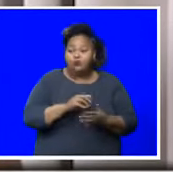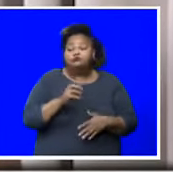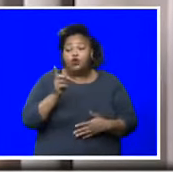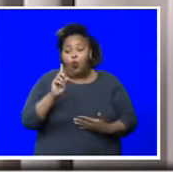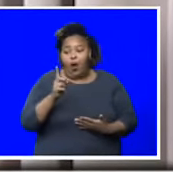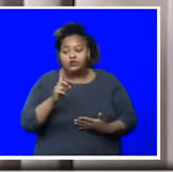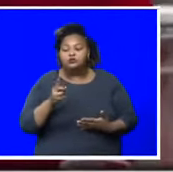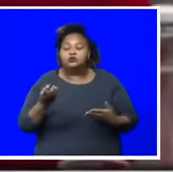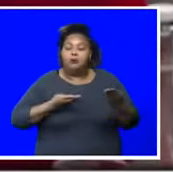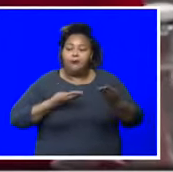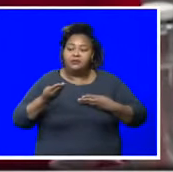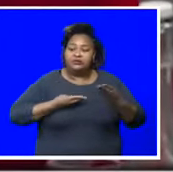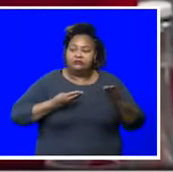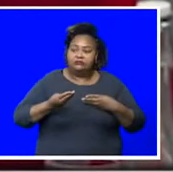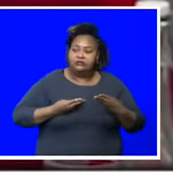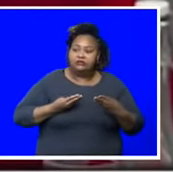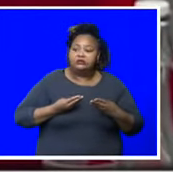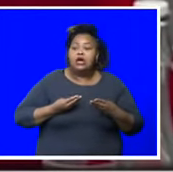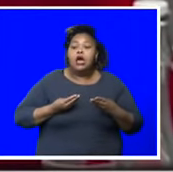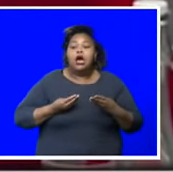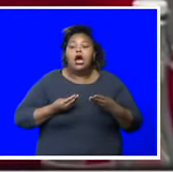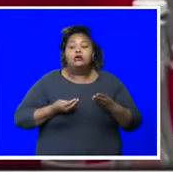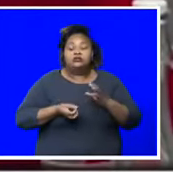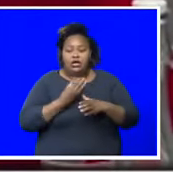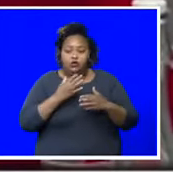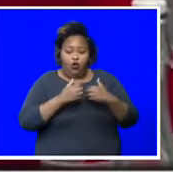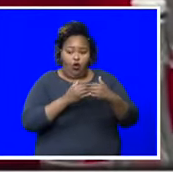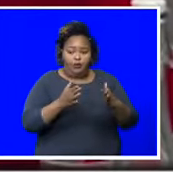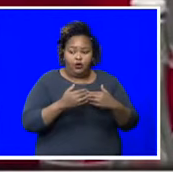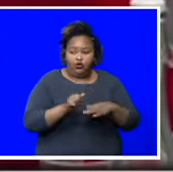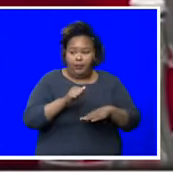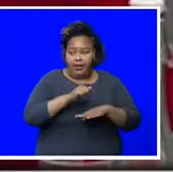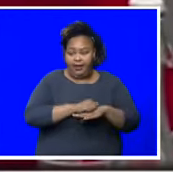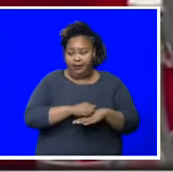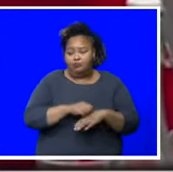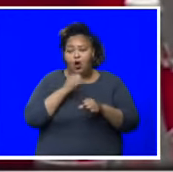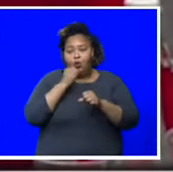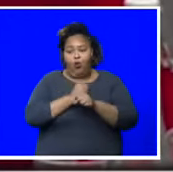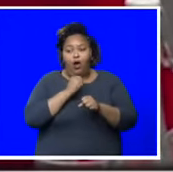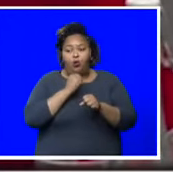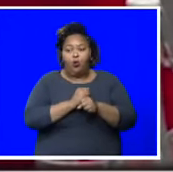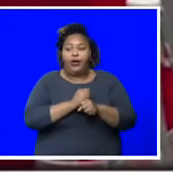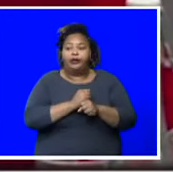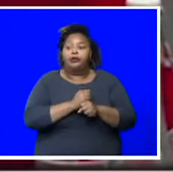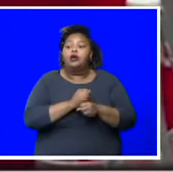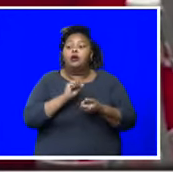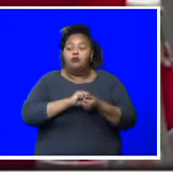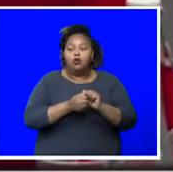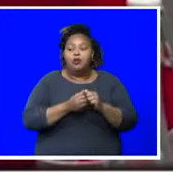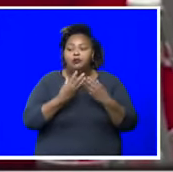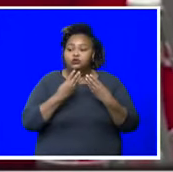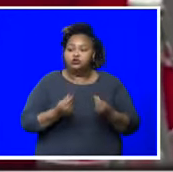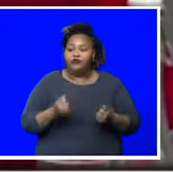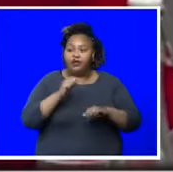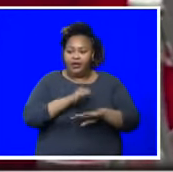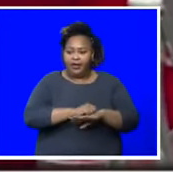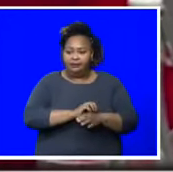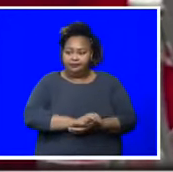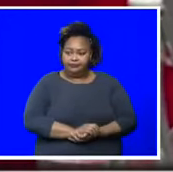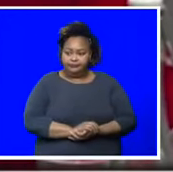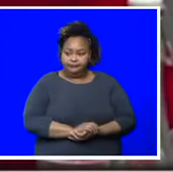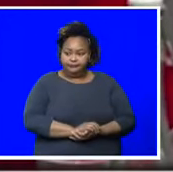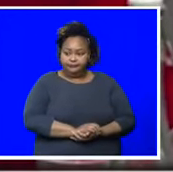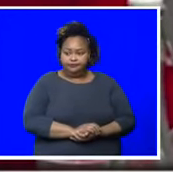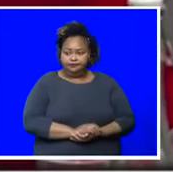unemployment. Young entrepreneurs will demonstrate how skills inculcated at an early age produce